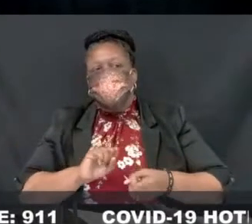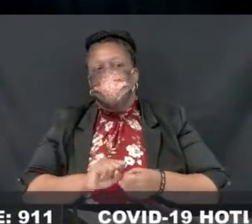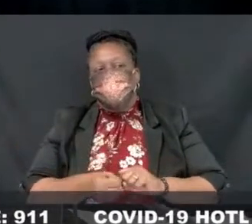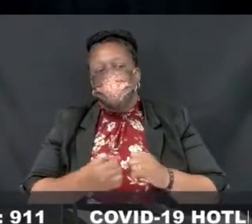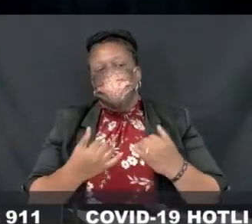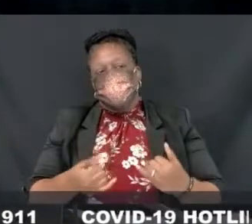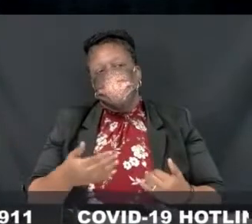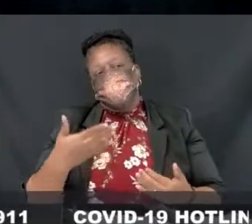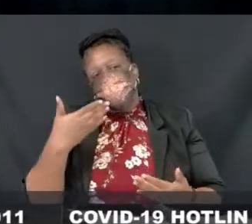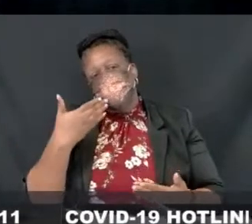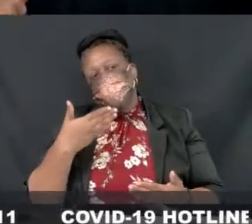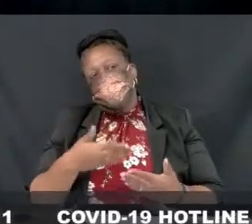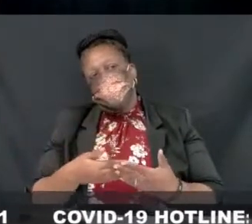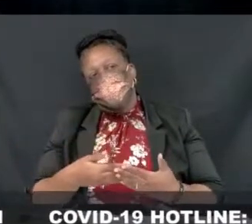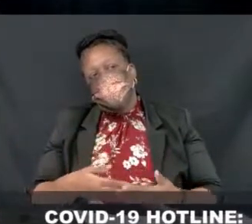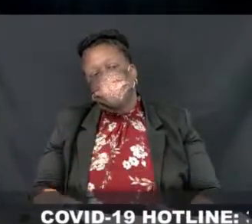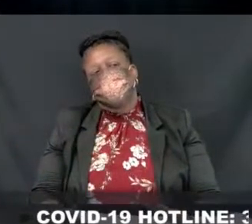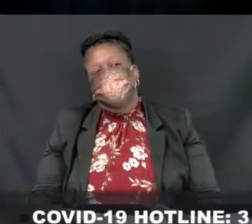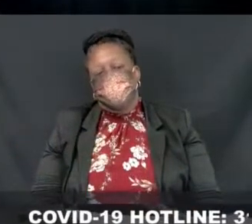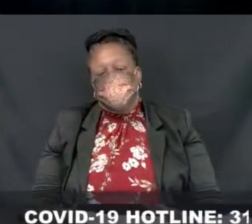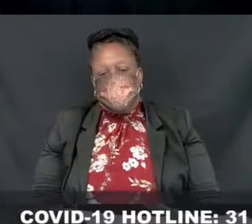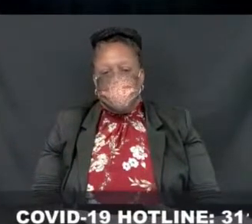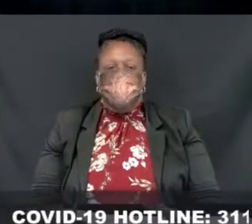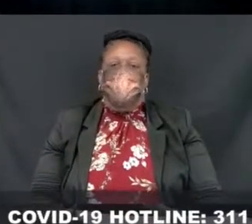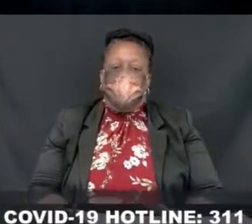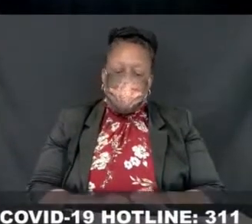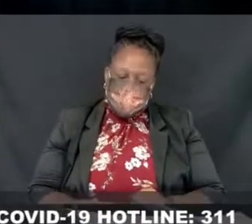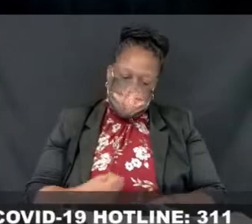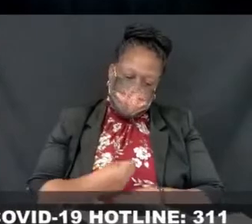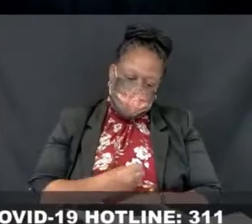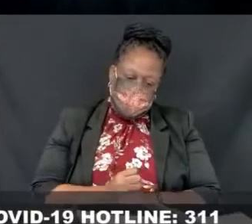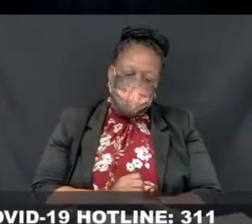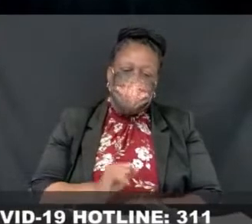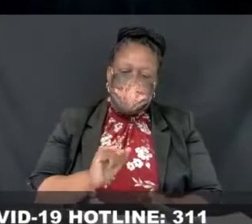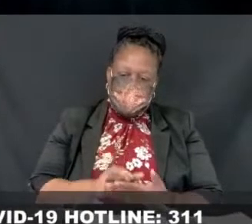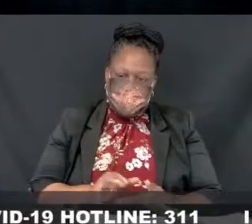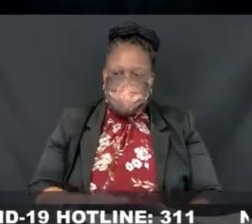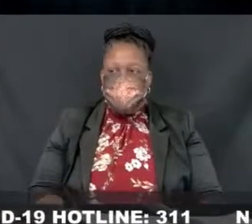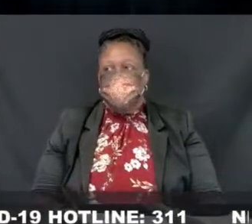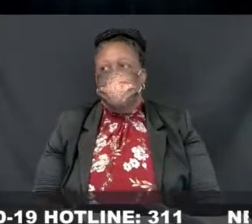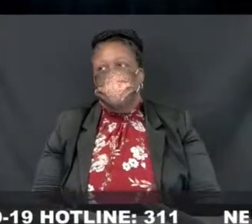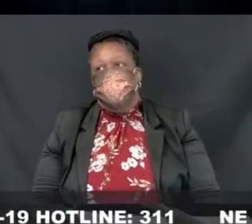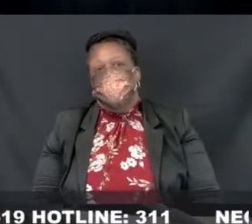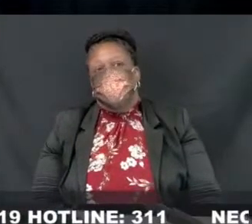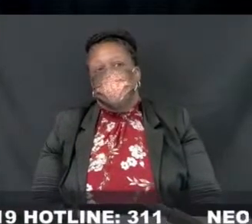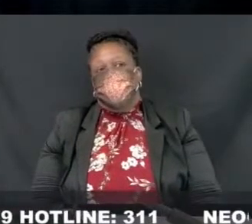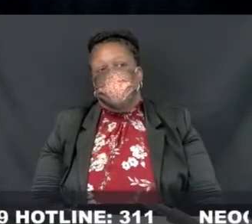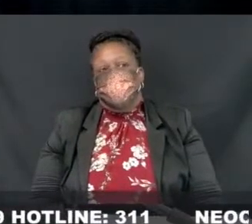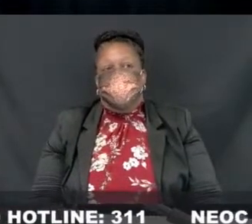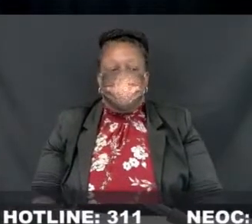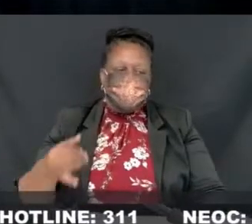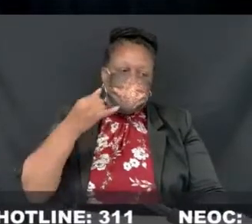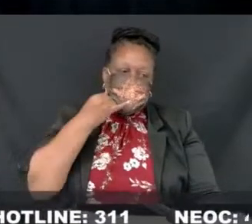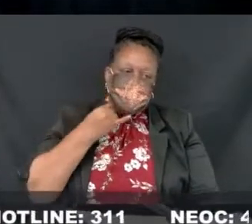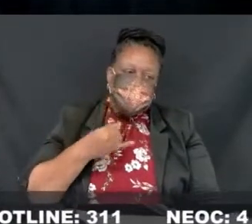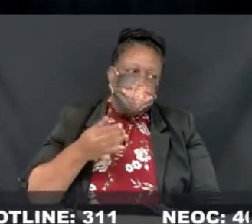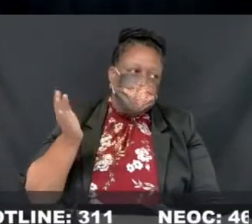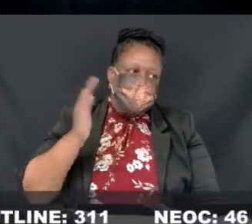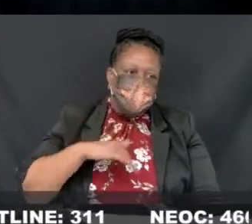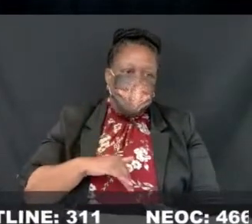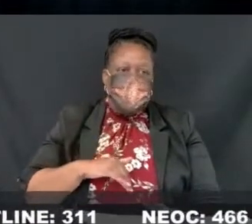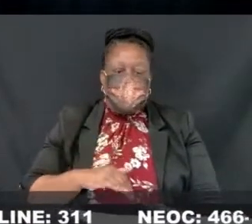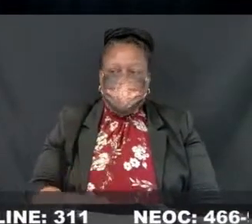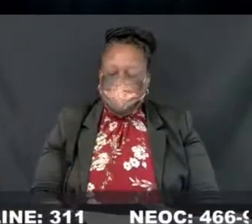process. We decided that we needed to enhance the process to be more inclusive. Here came Ms. Jacob. Ms. Jacob came and she